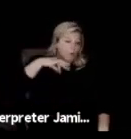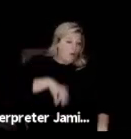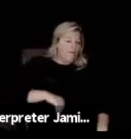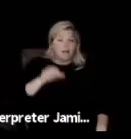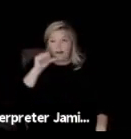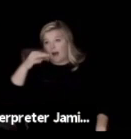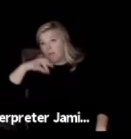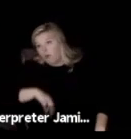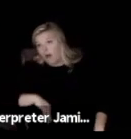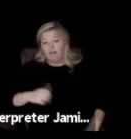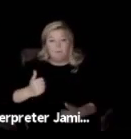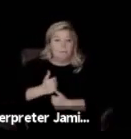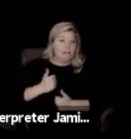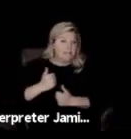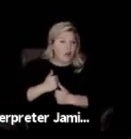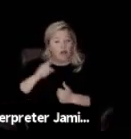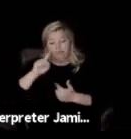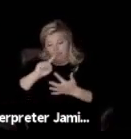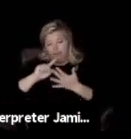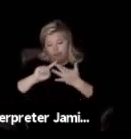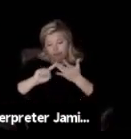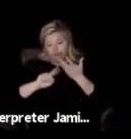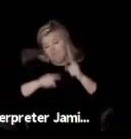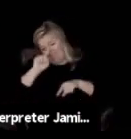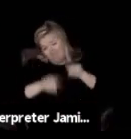military, you name it. I mean, almost